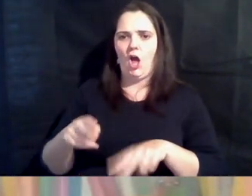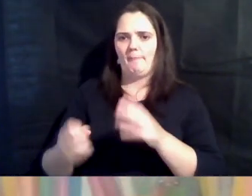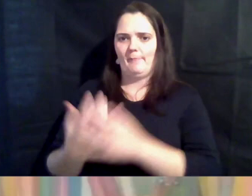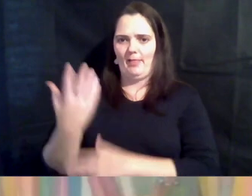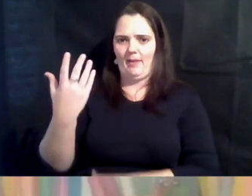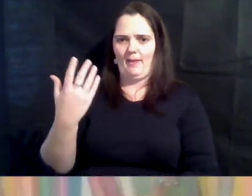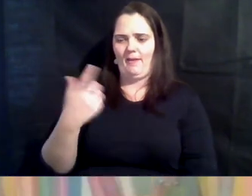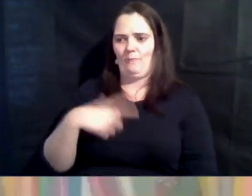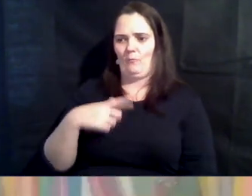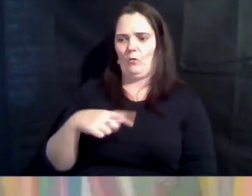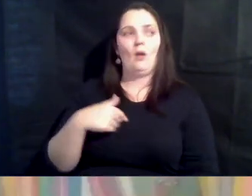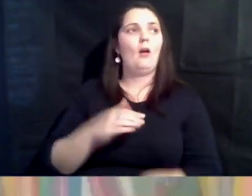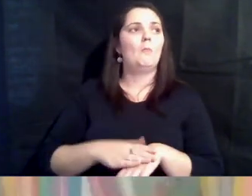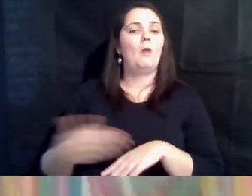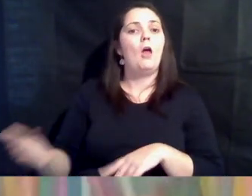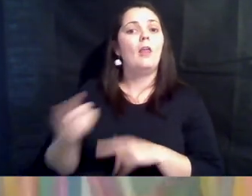me.